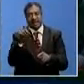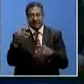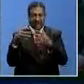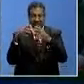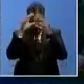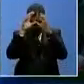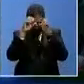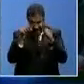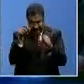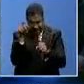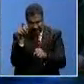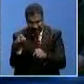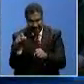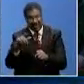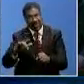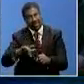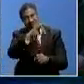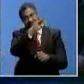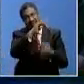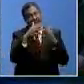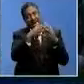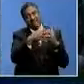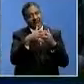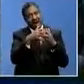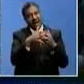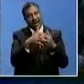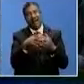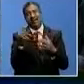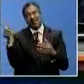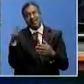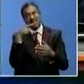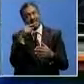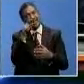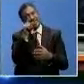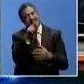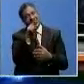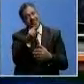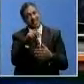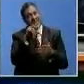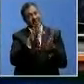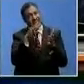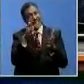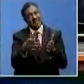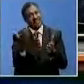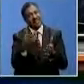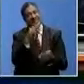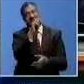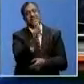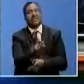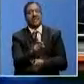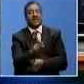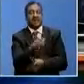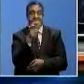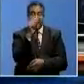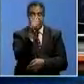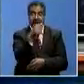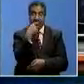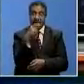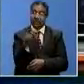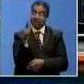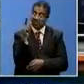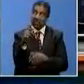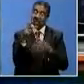leader of the opposition in the House, Brian Munduvile, Mrs. Nalumango said the undertaking is a serious